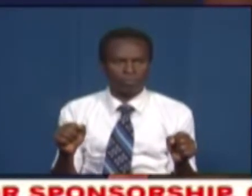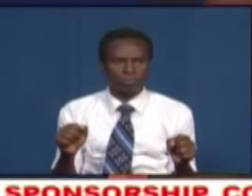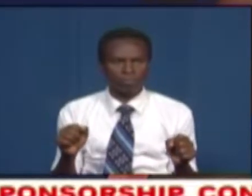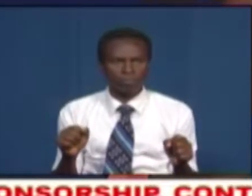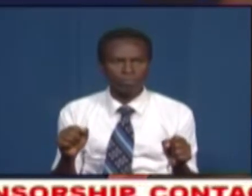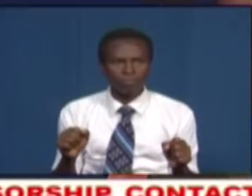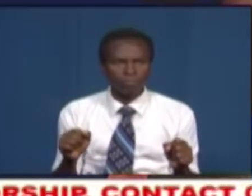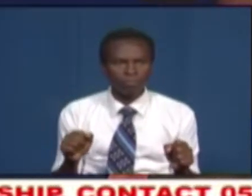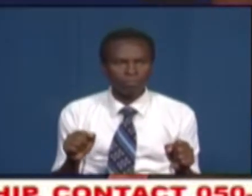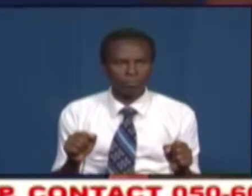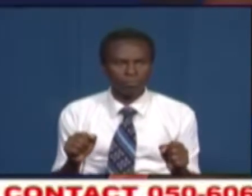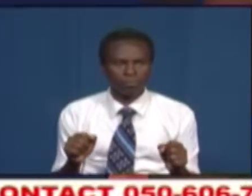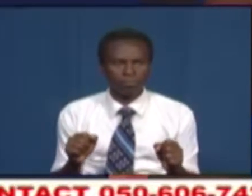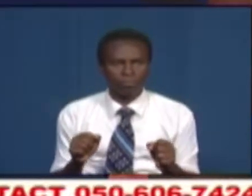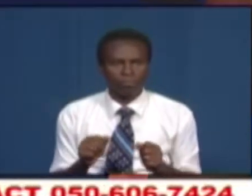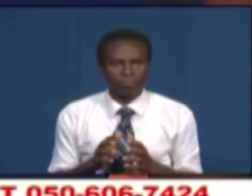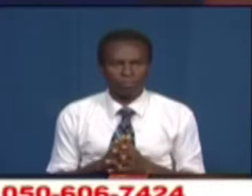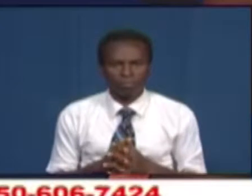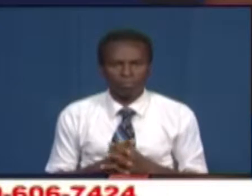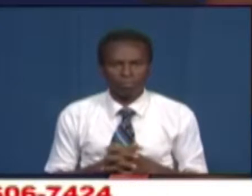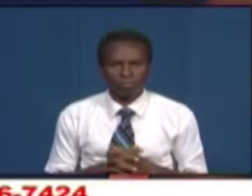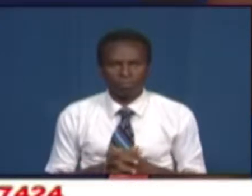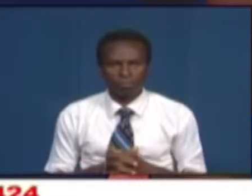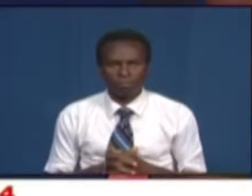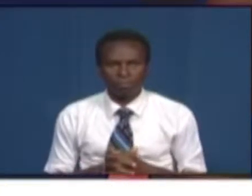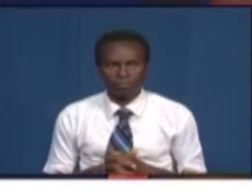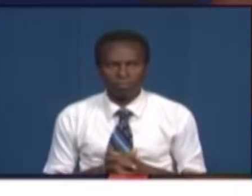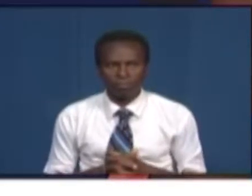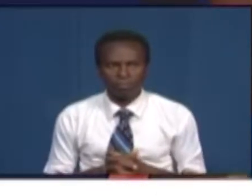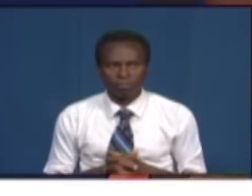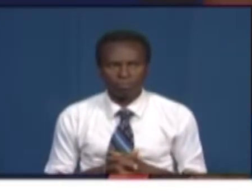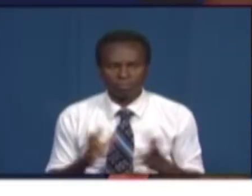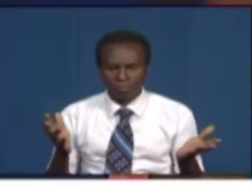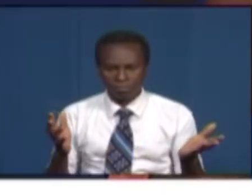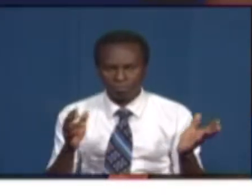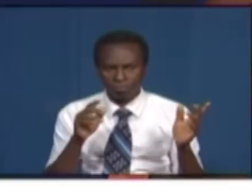Yeah. And even functioning, as you said, is another issue. So